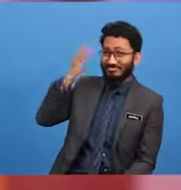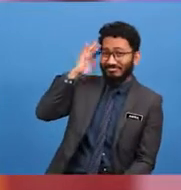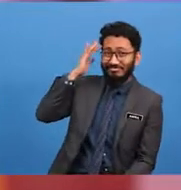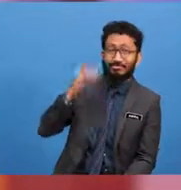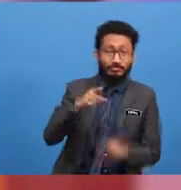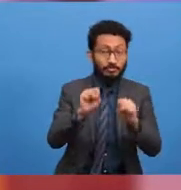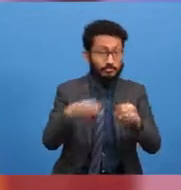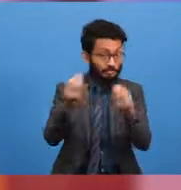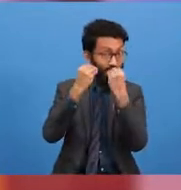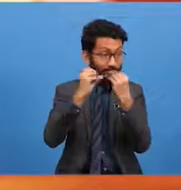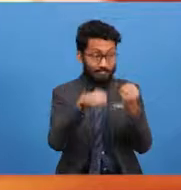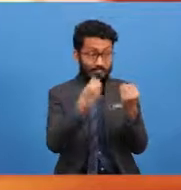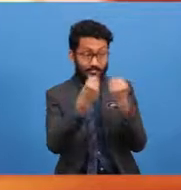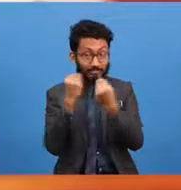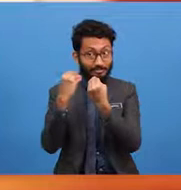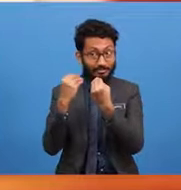me?